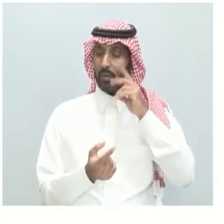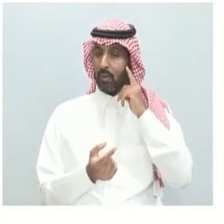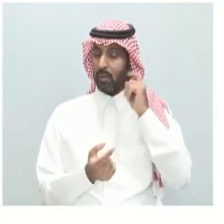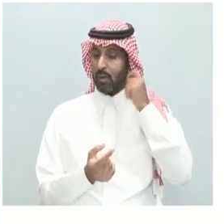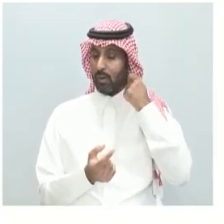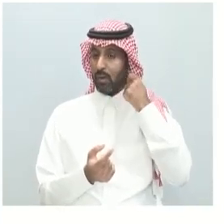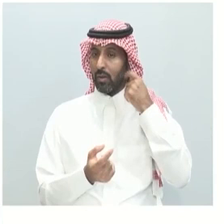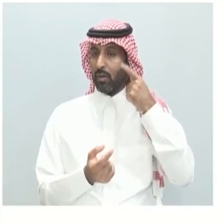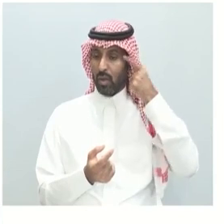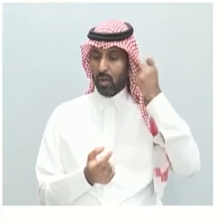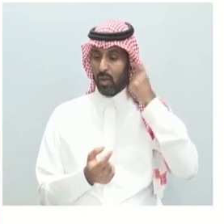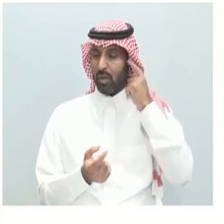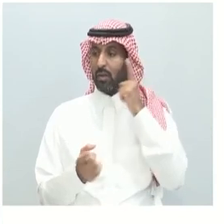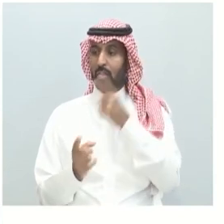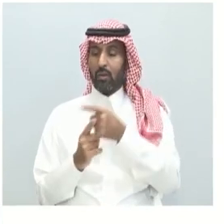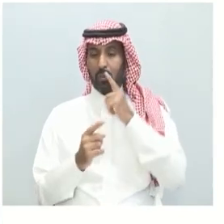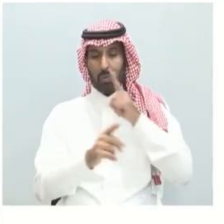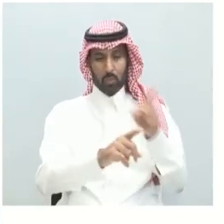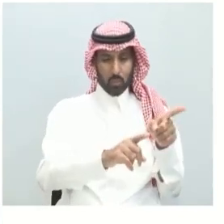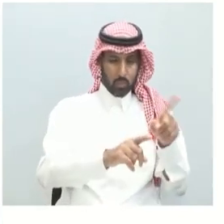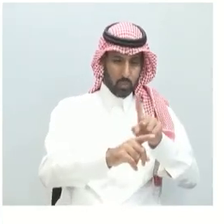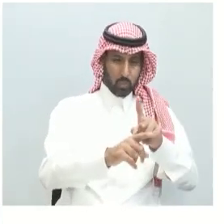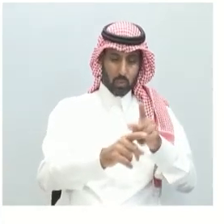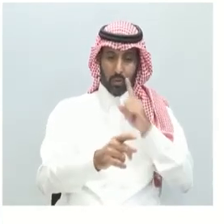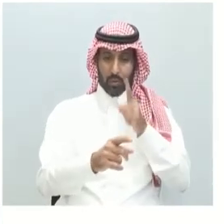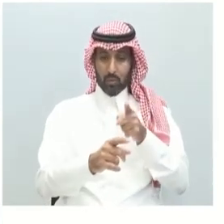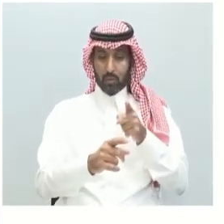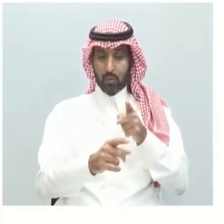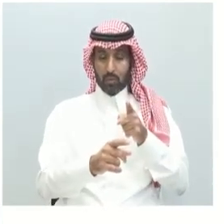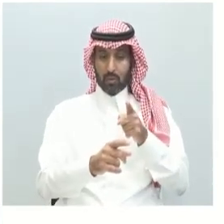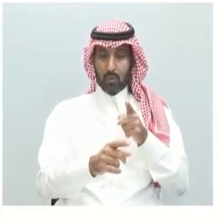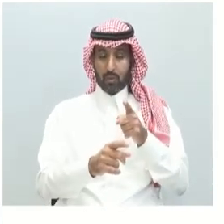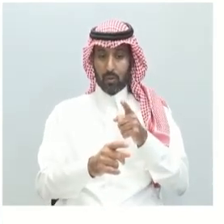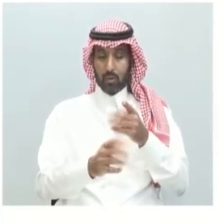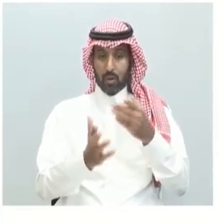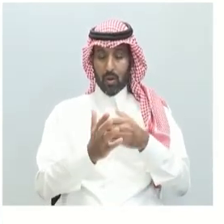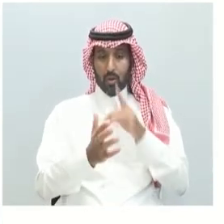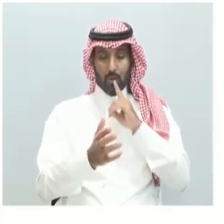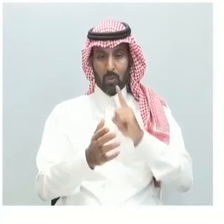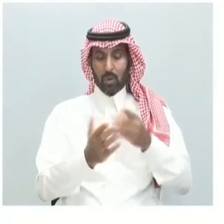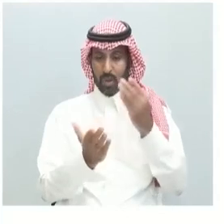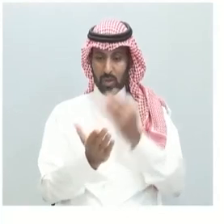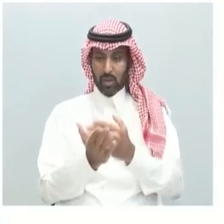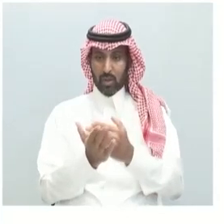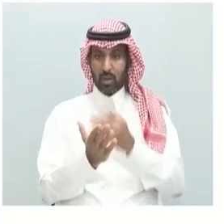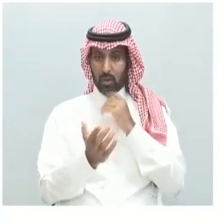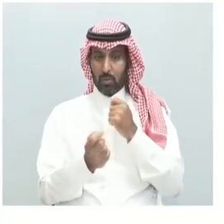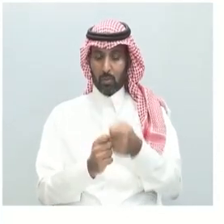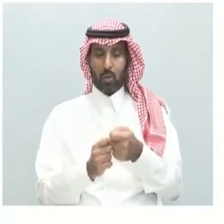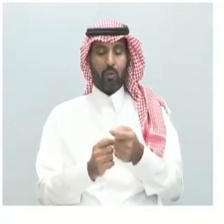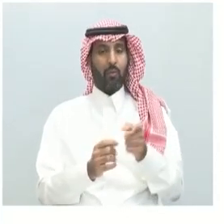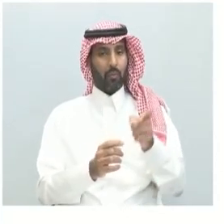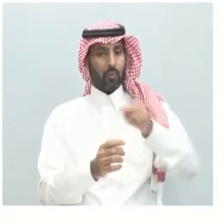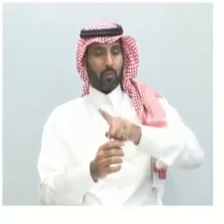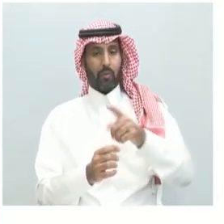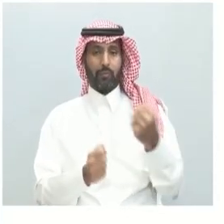that's correct, doesn't obey the speed limit, he, very good, will get a ticket.